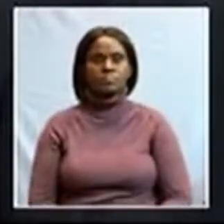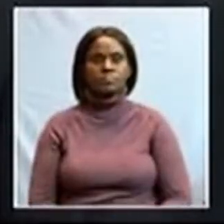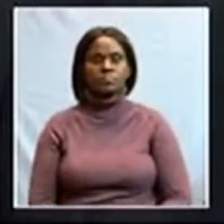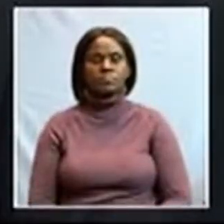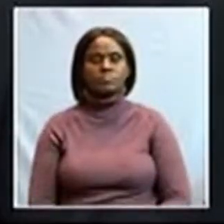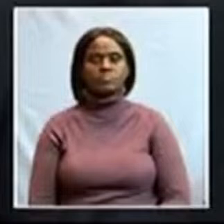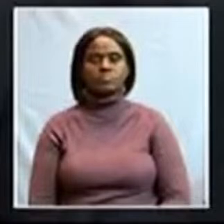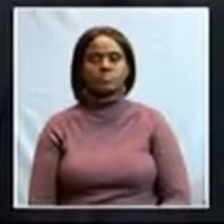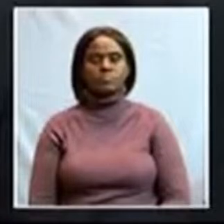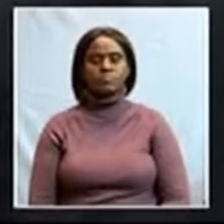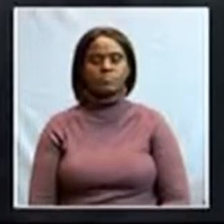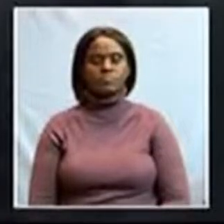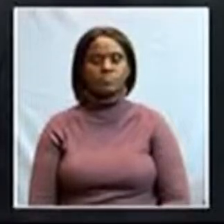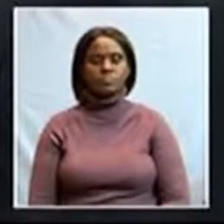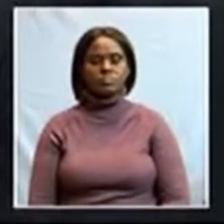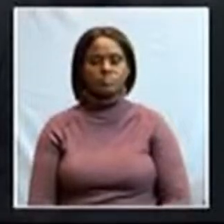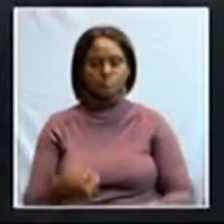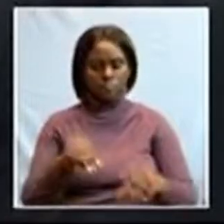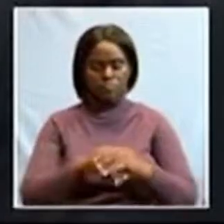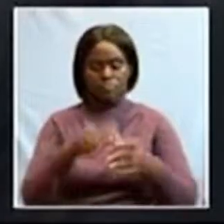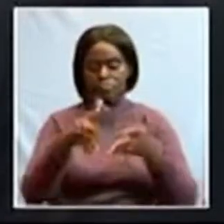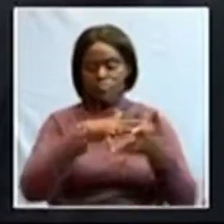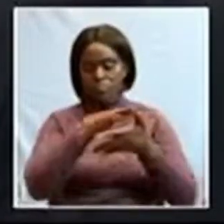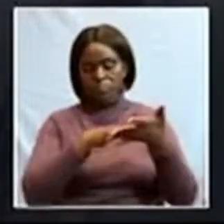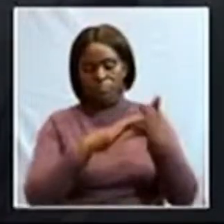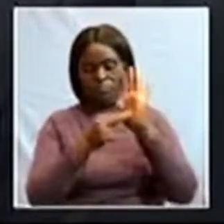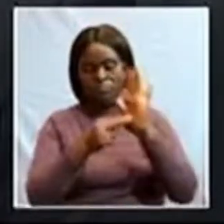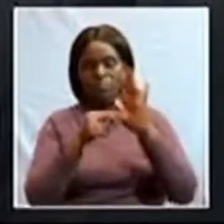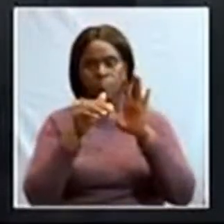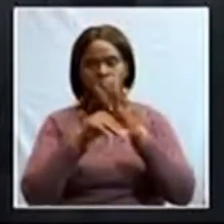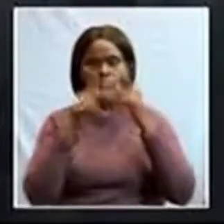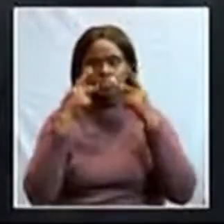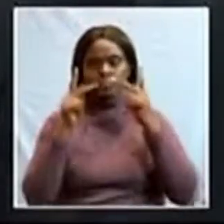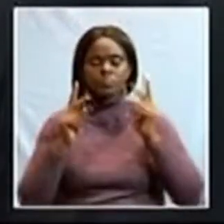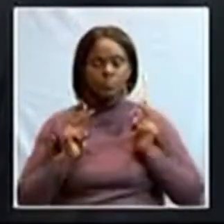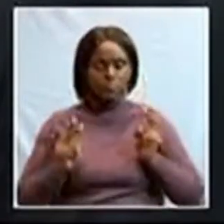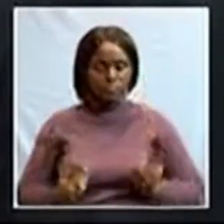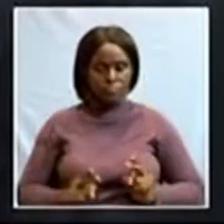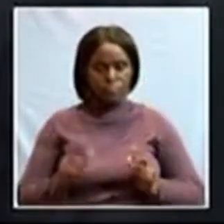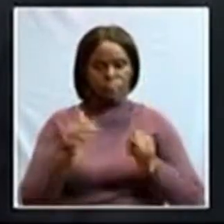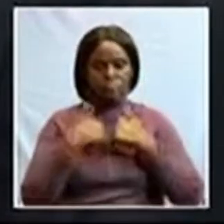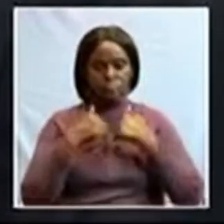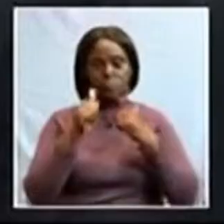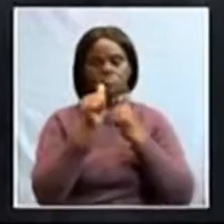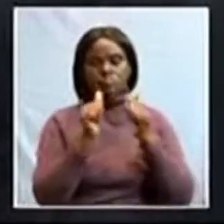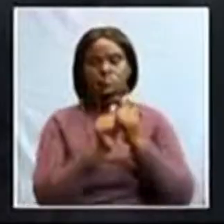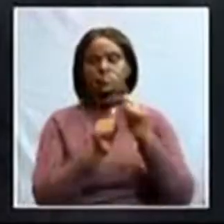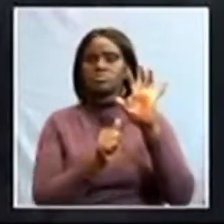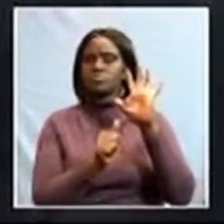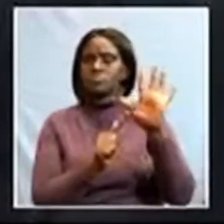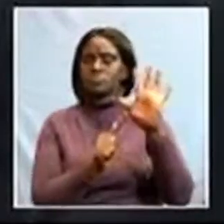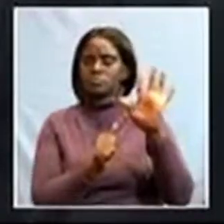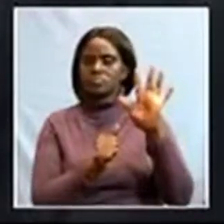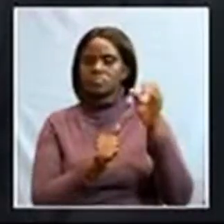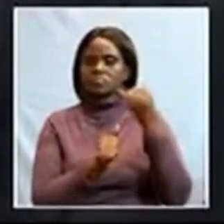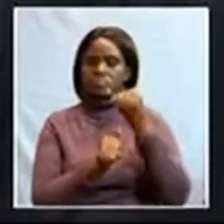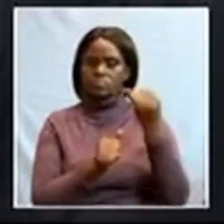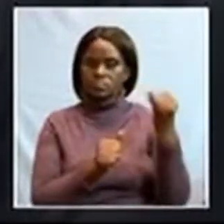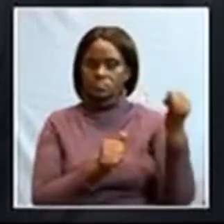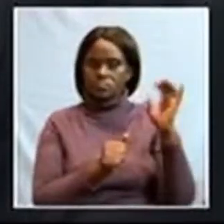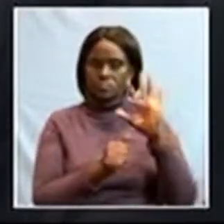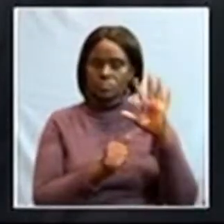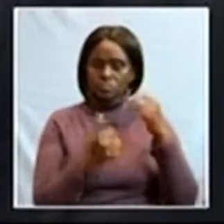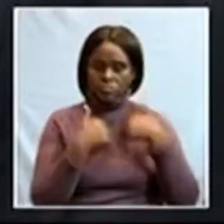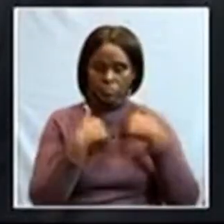And in the table on public health, there are about 5 items.